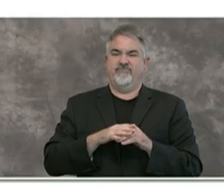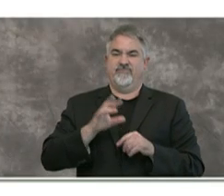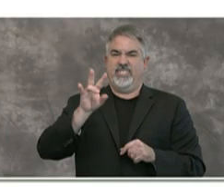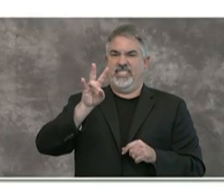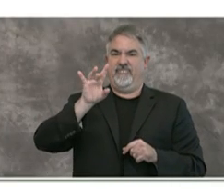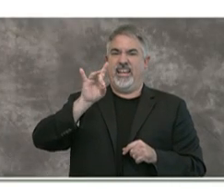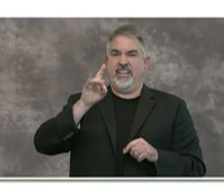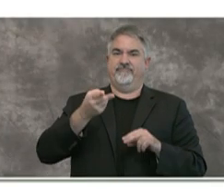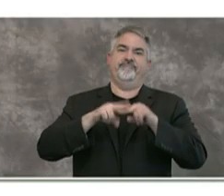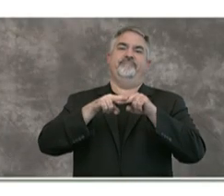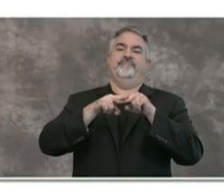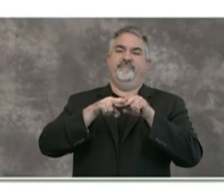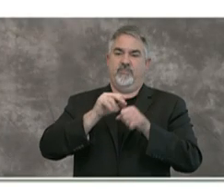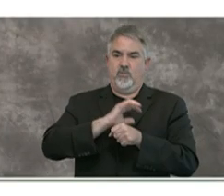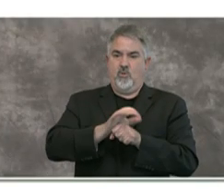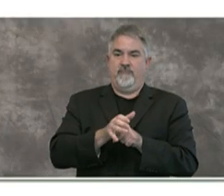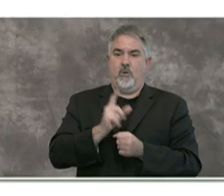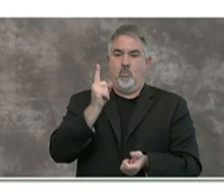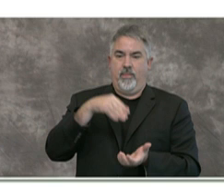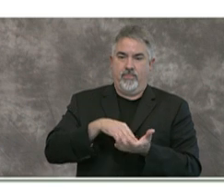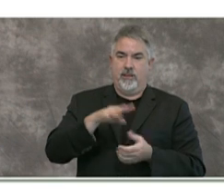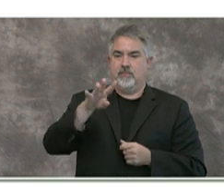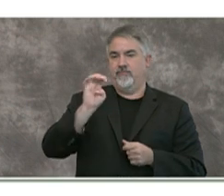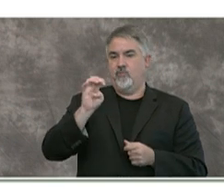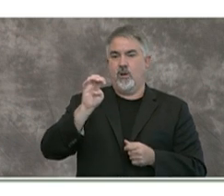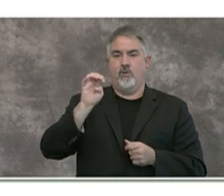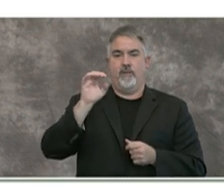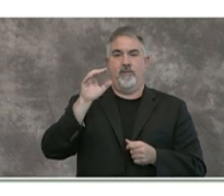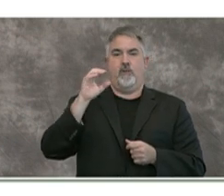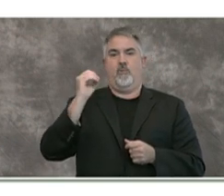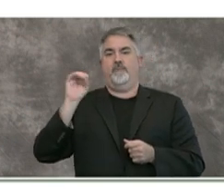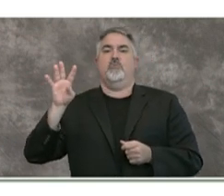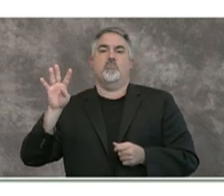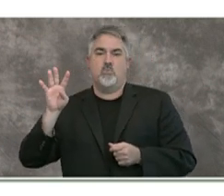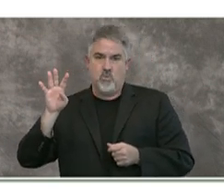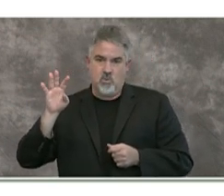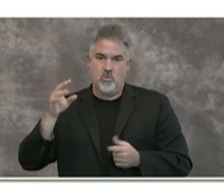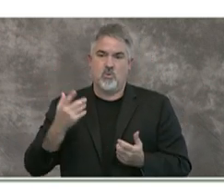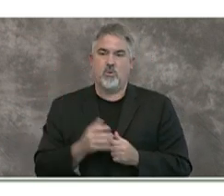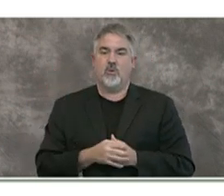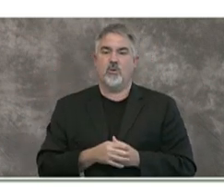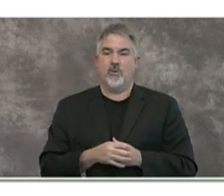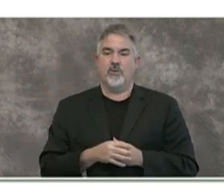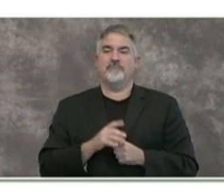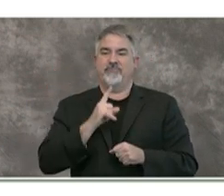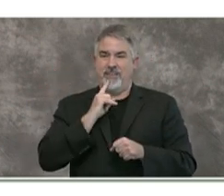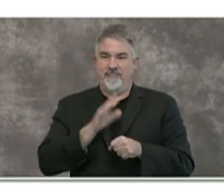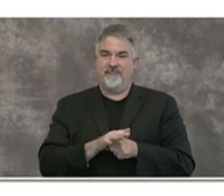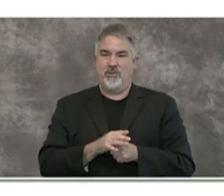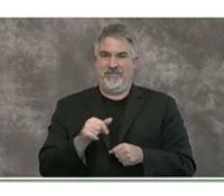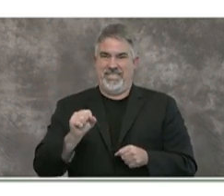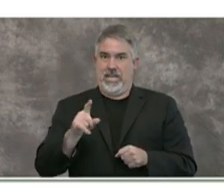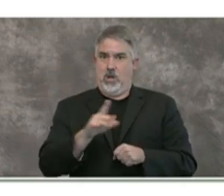us to 1,404 total confirmed positive cases in San Diego County.